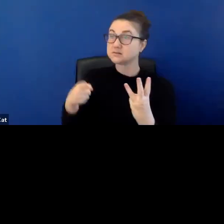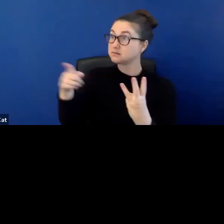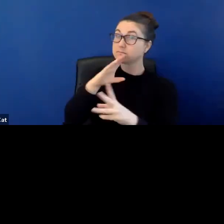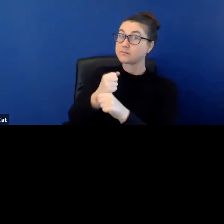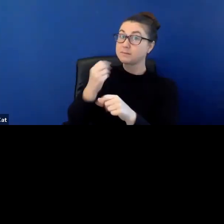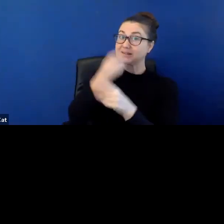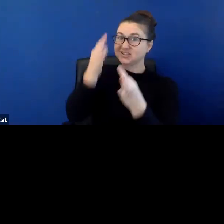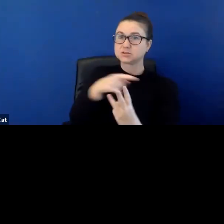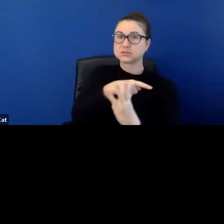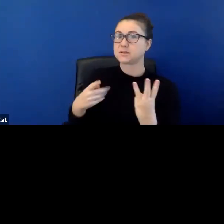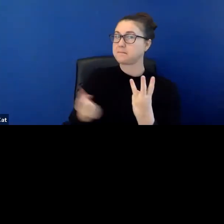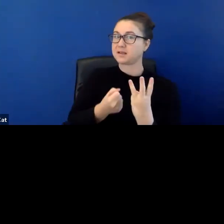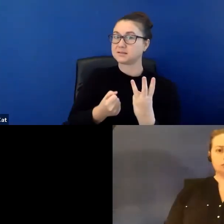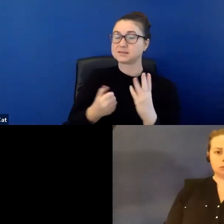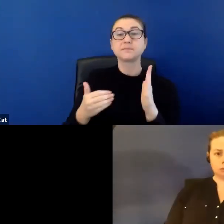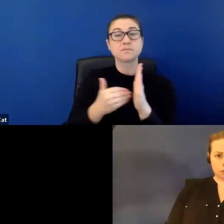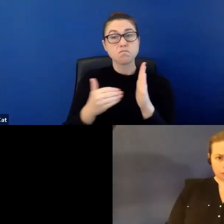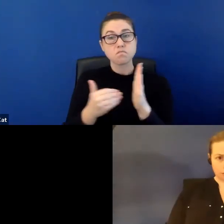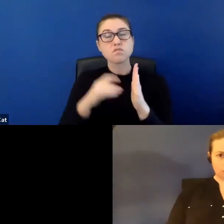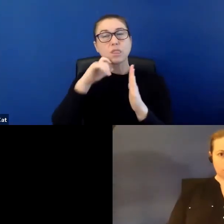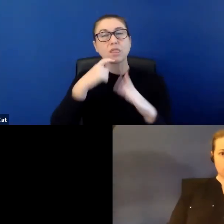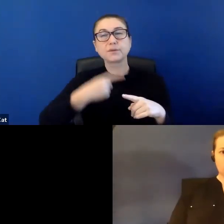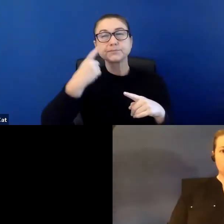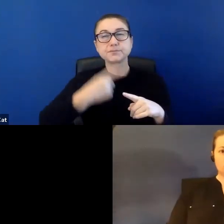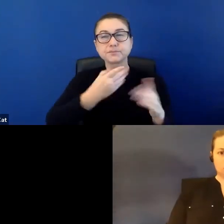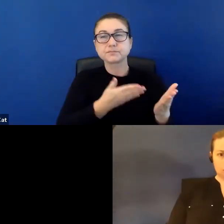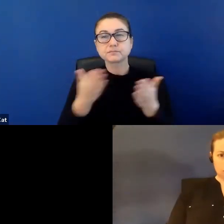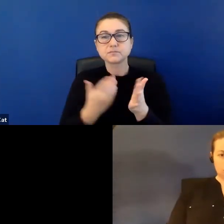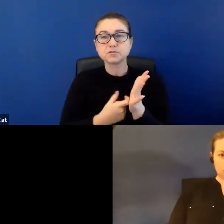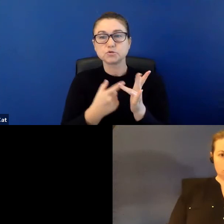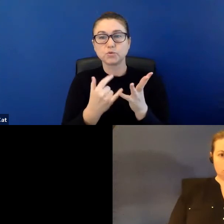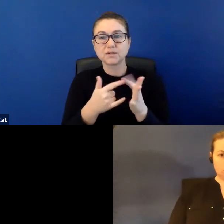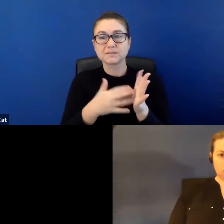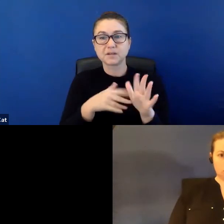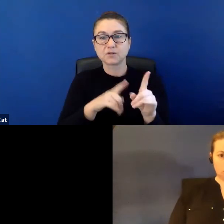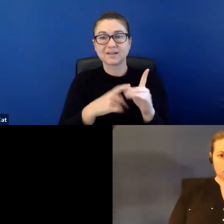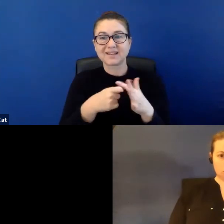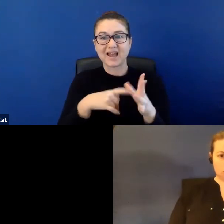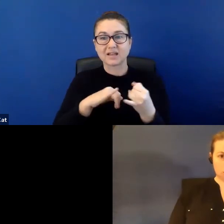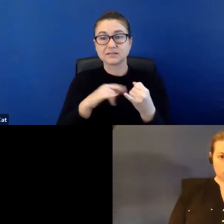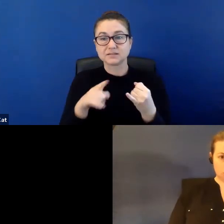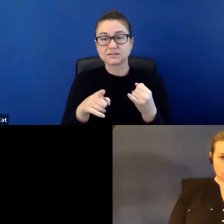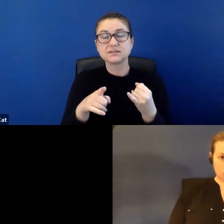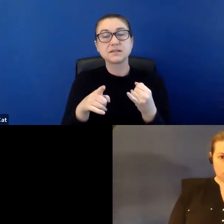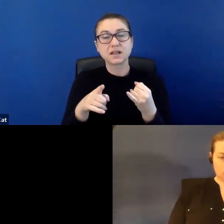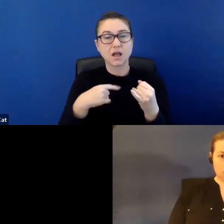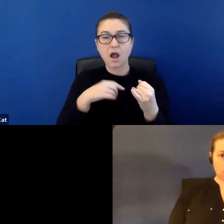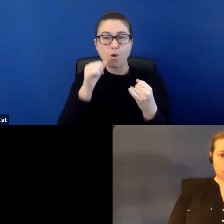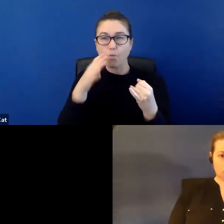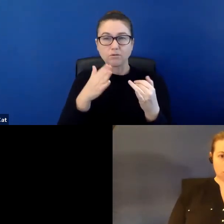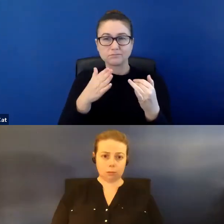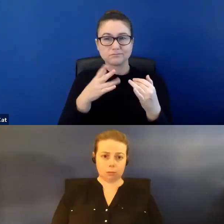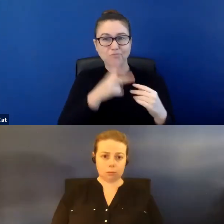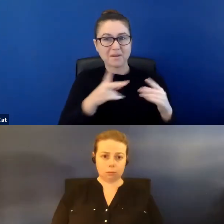now going to hand over briefly to Rosemary Kayess. I won't kind of run through